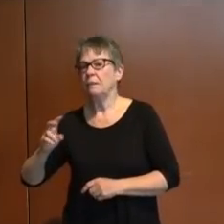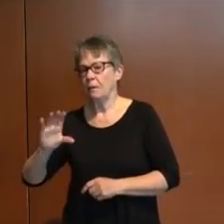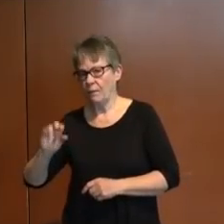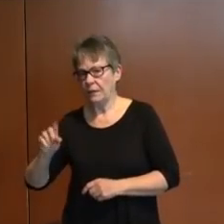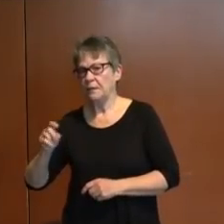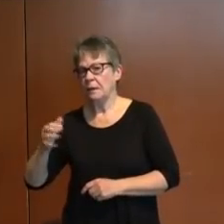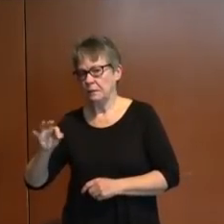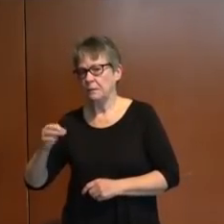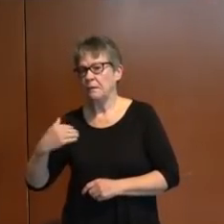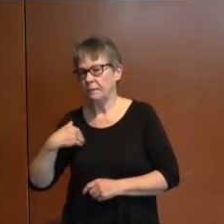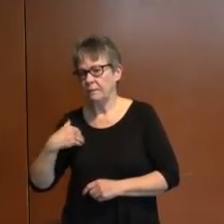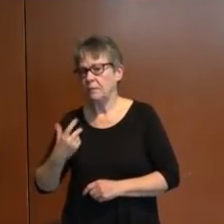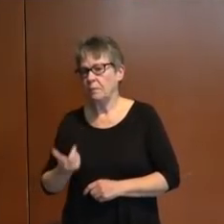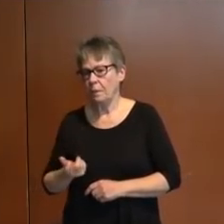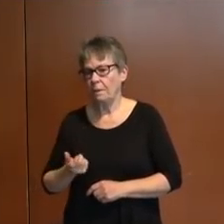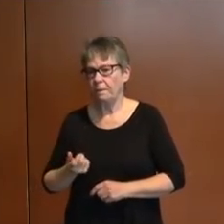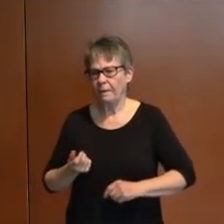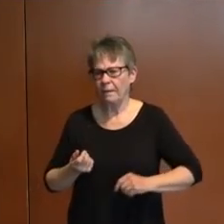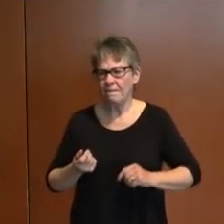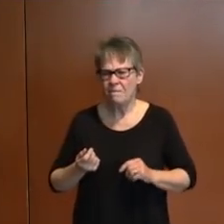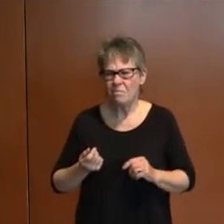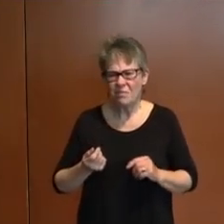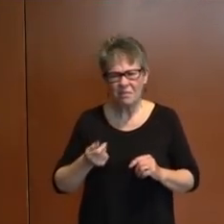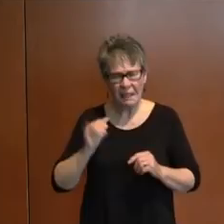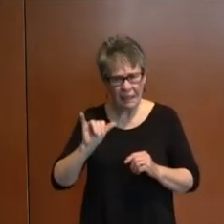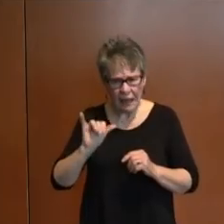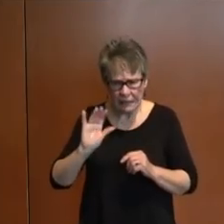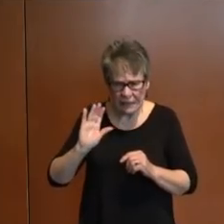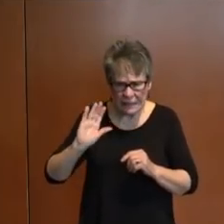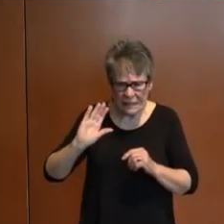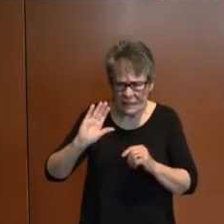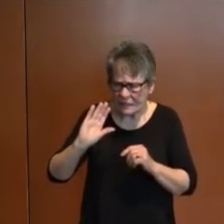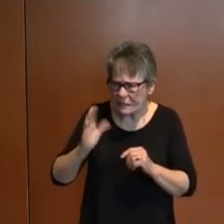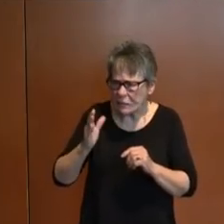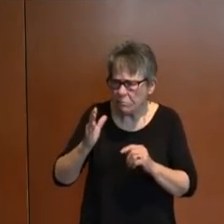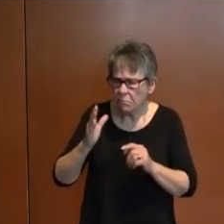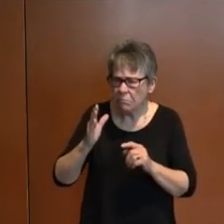we've talked about, sadly, the death rate.